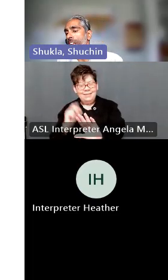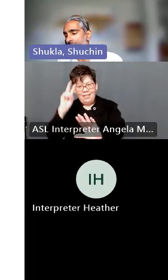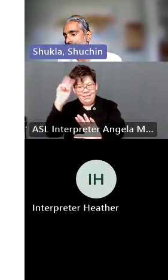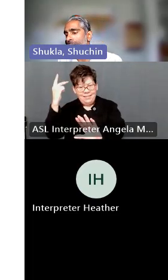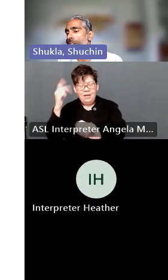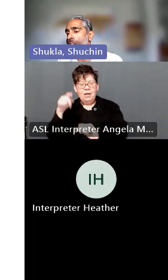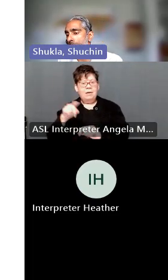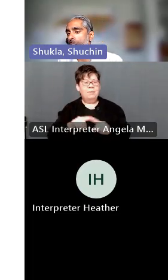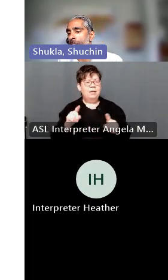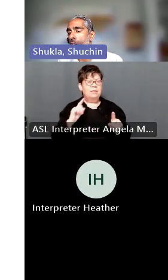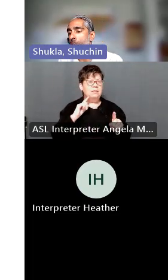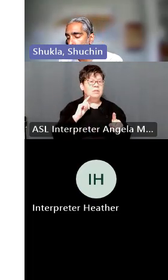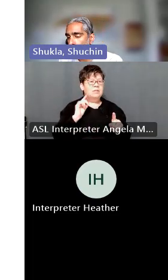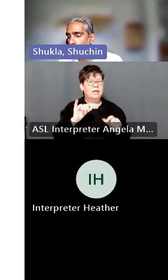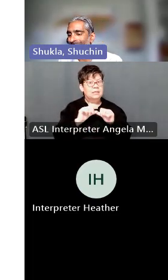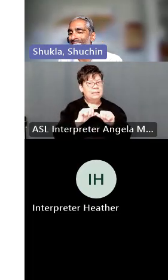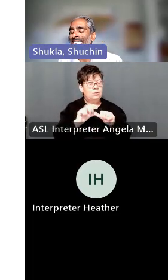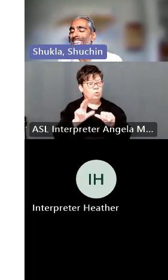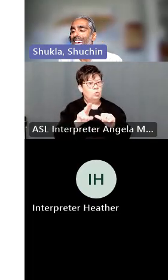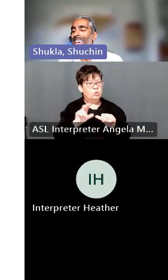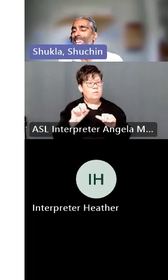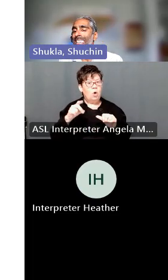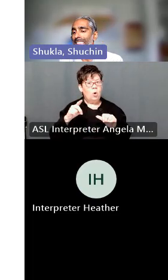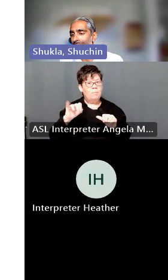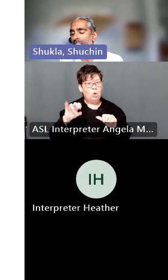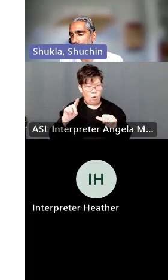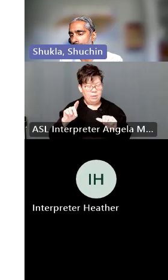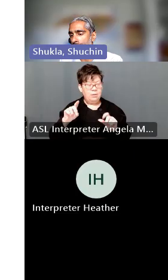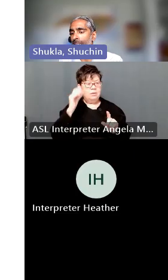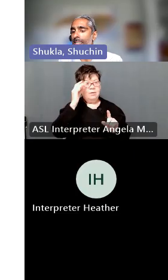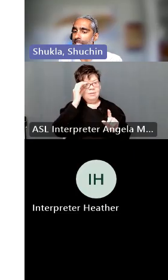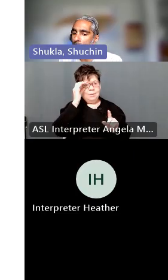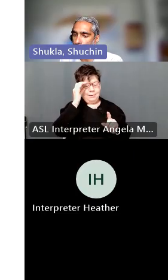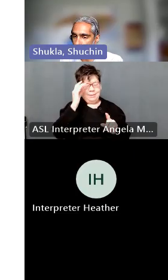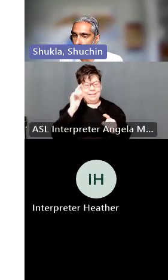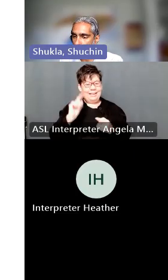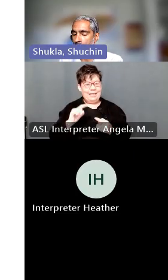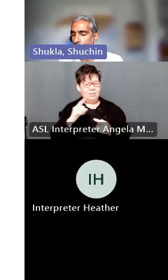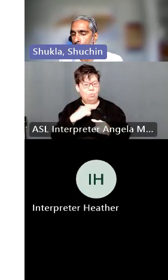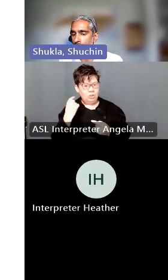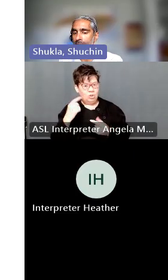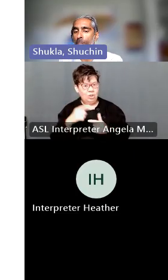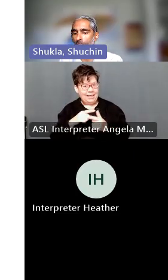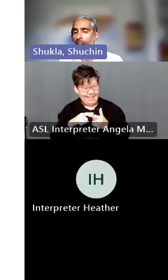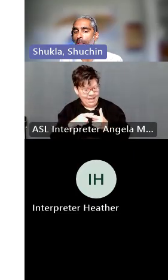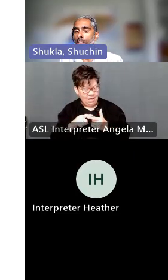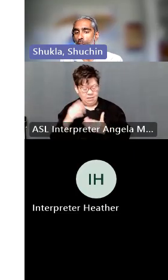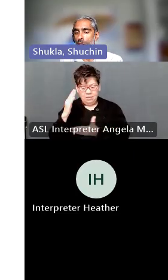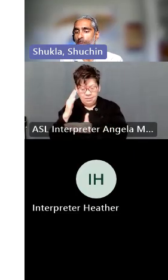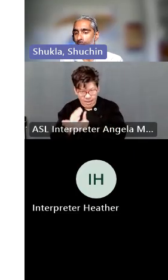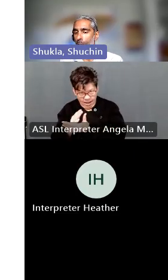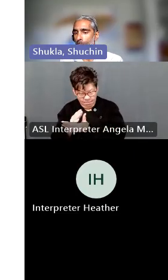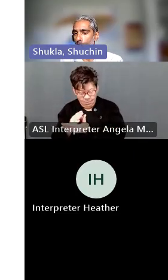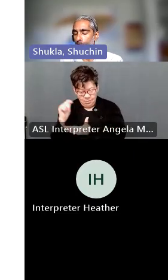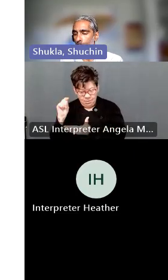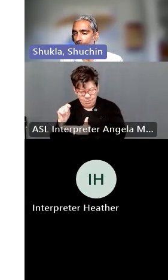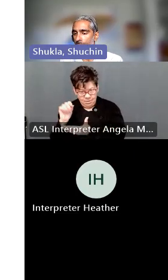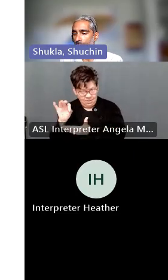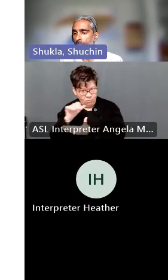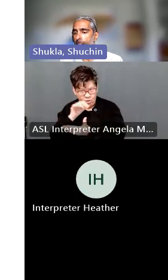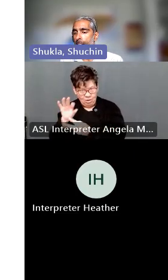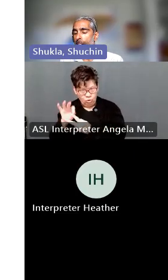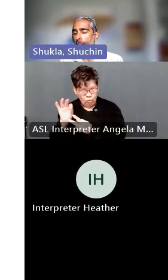be that continuing use of opioids is less risky than stopping use of opioids if you're not choosing methadone